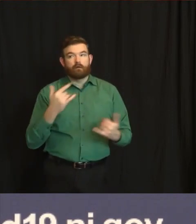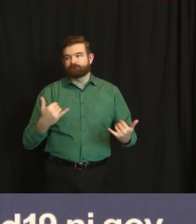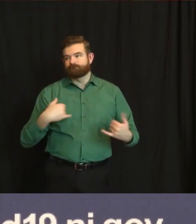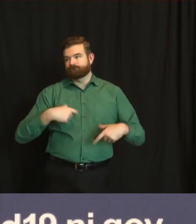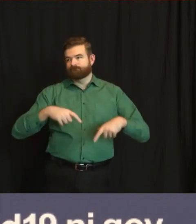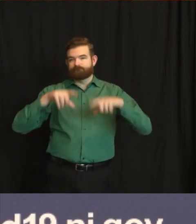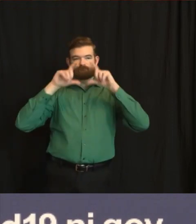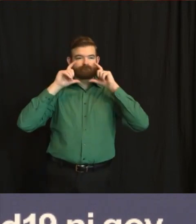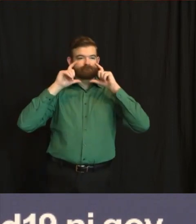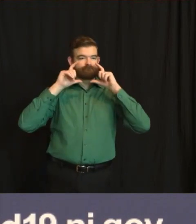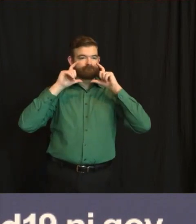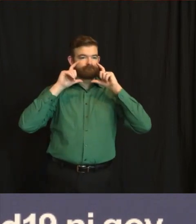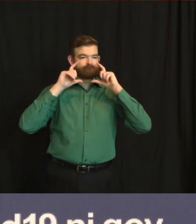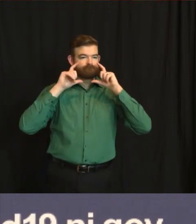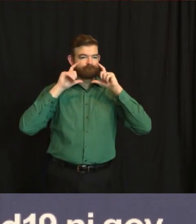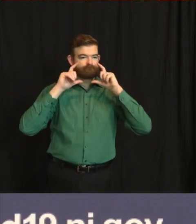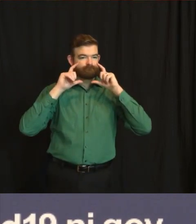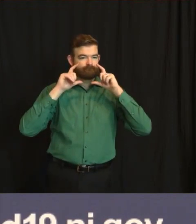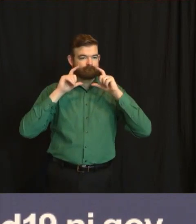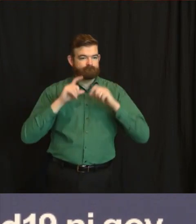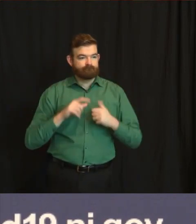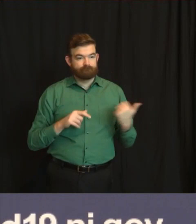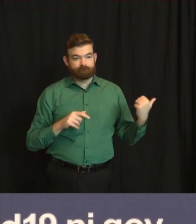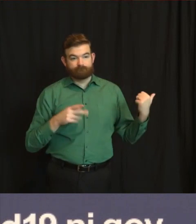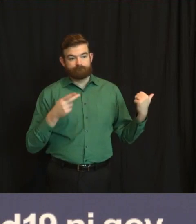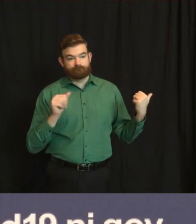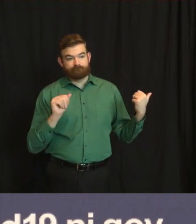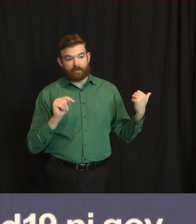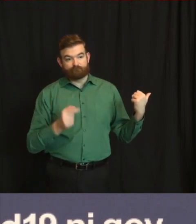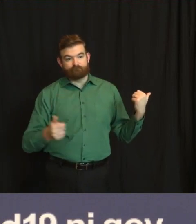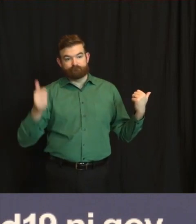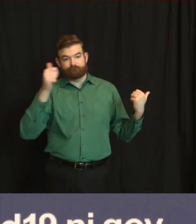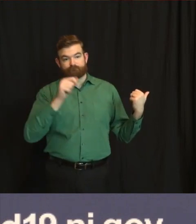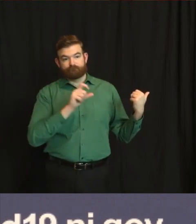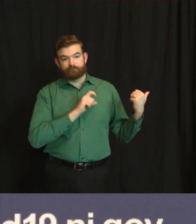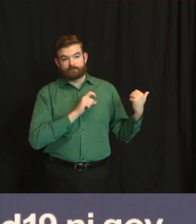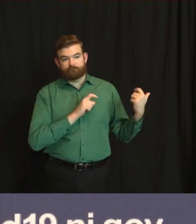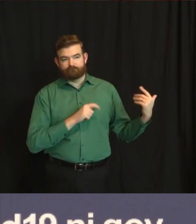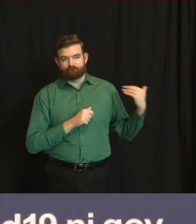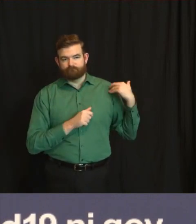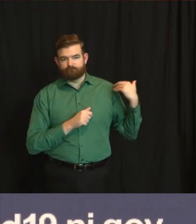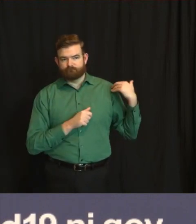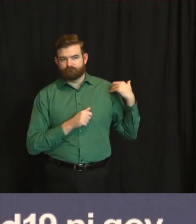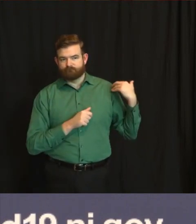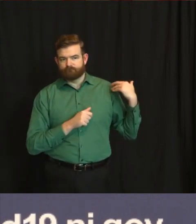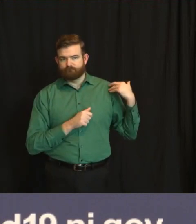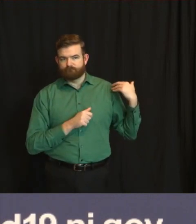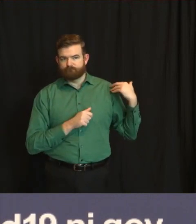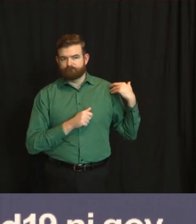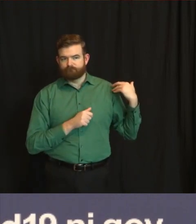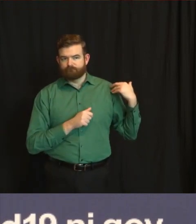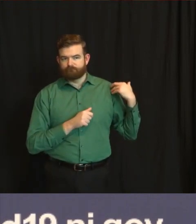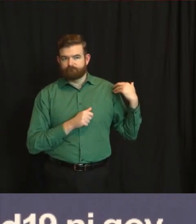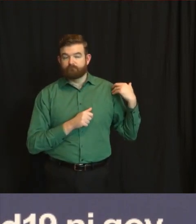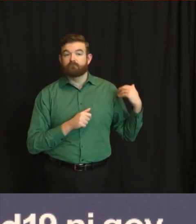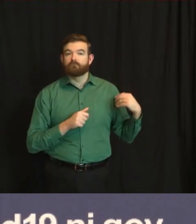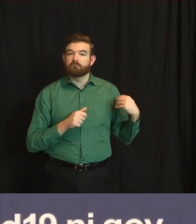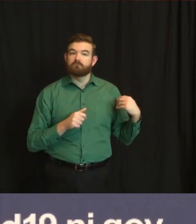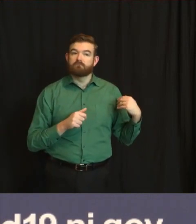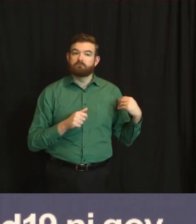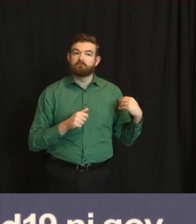Colonel Pat Callahan reminds me that at a minimum, and we think this number is it's bigger, but at a minimum we can identify $120